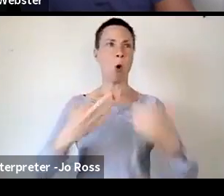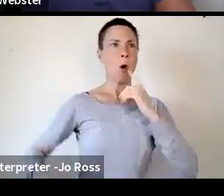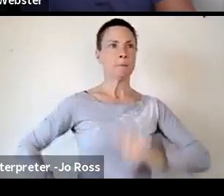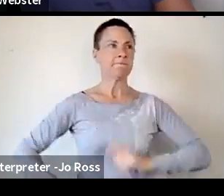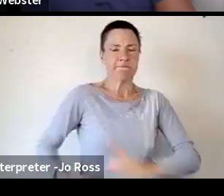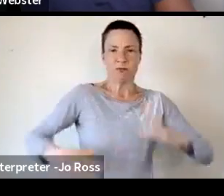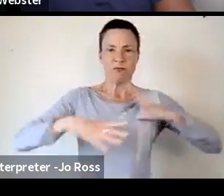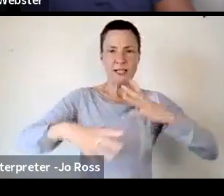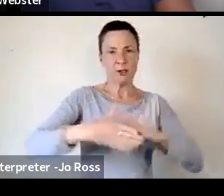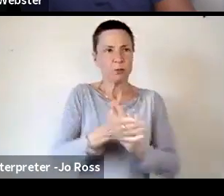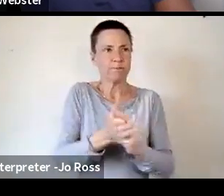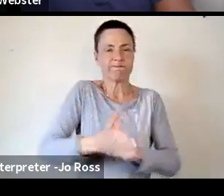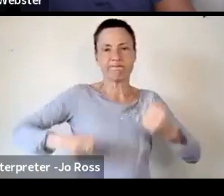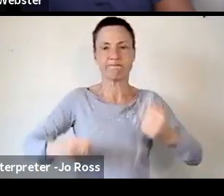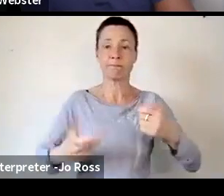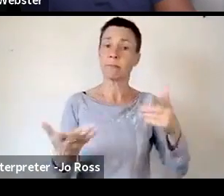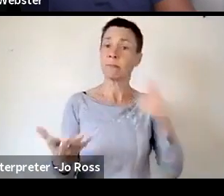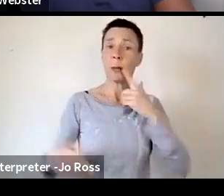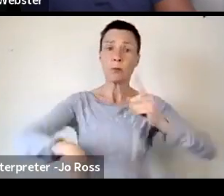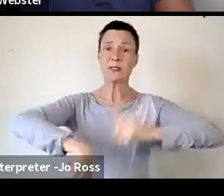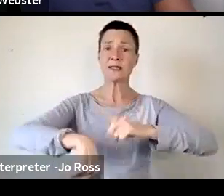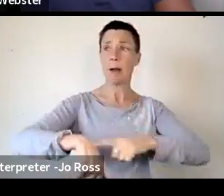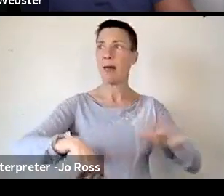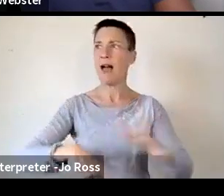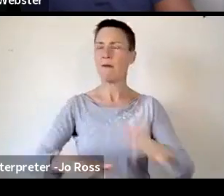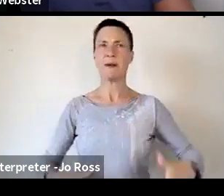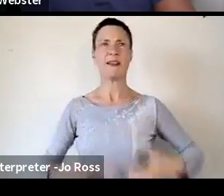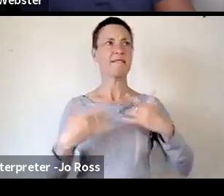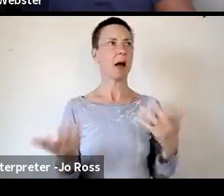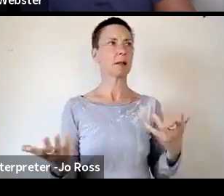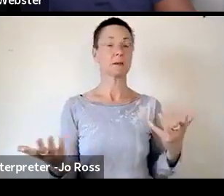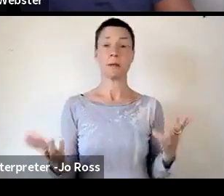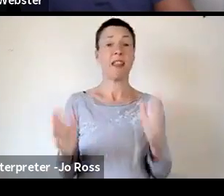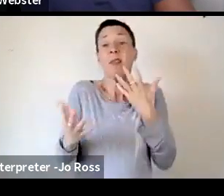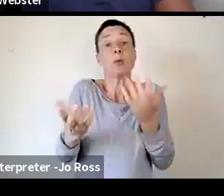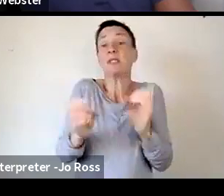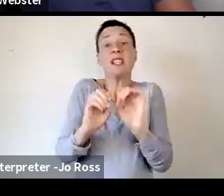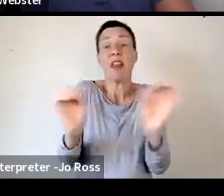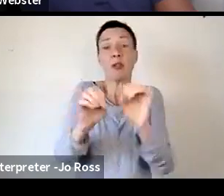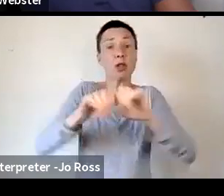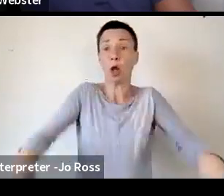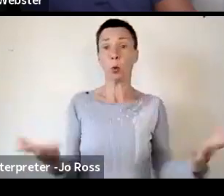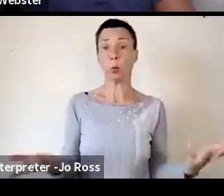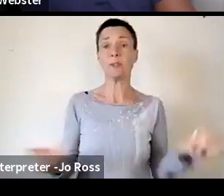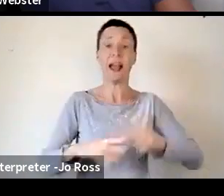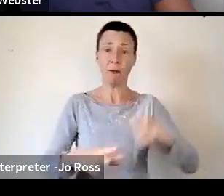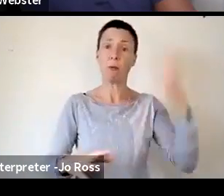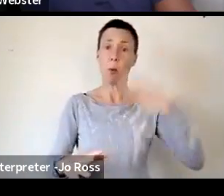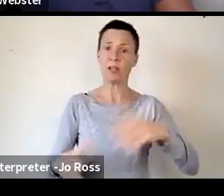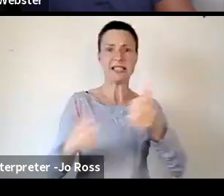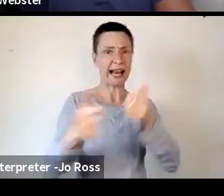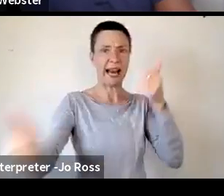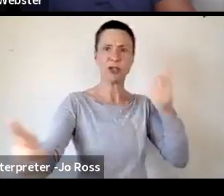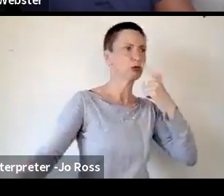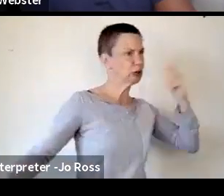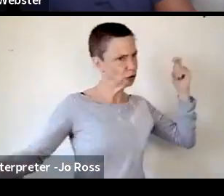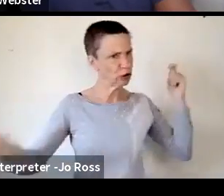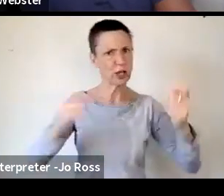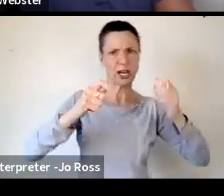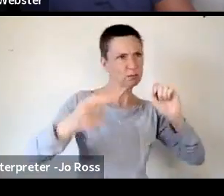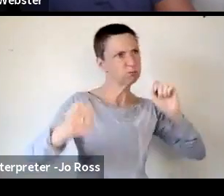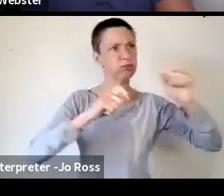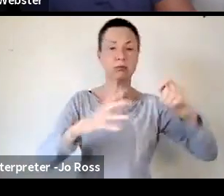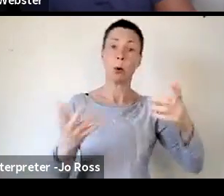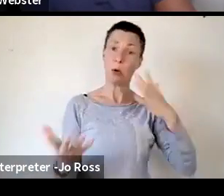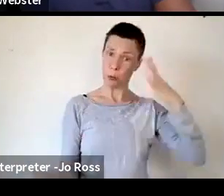because, you know, it was a time at which everyone felt like they had nothing to lose. And if we were going to have an industry reset, which we do